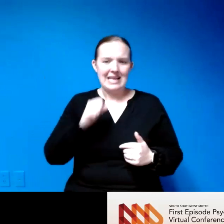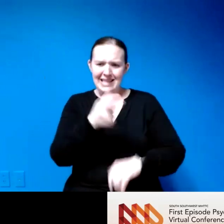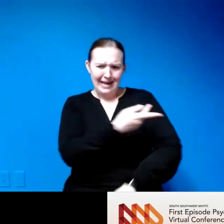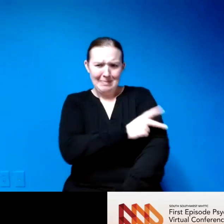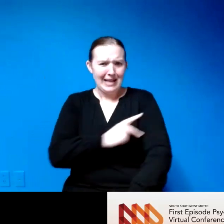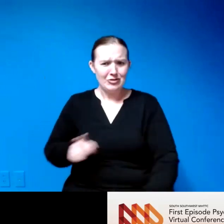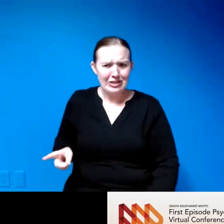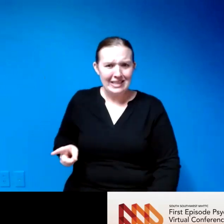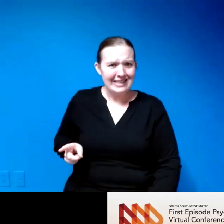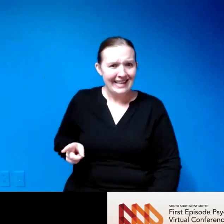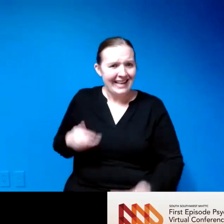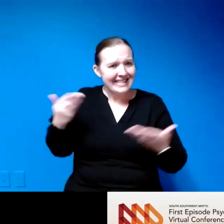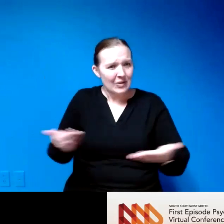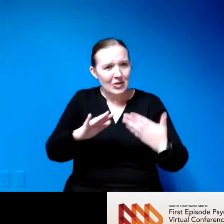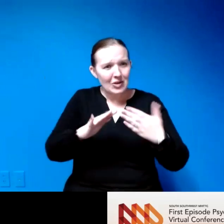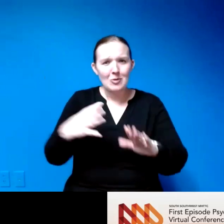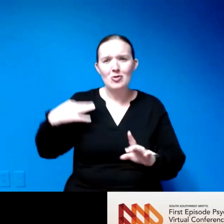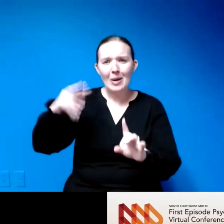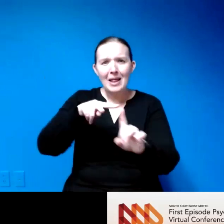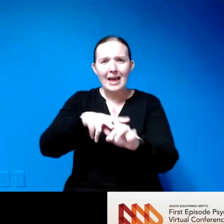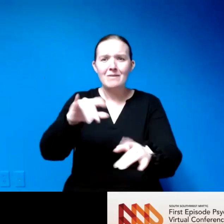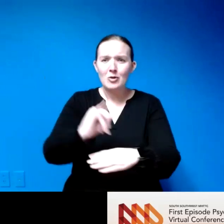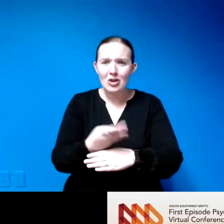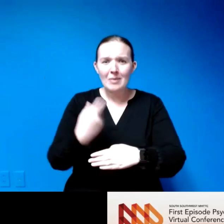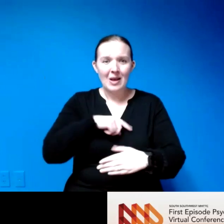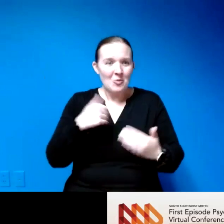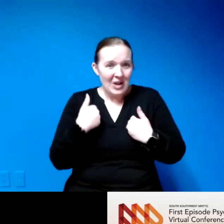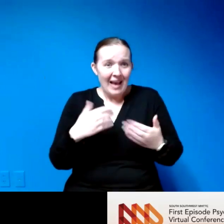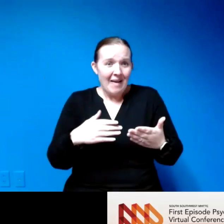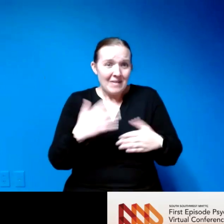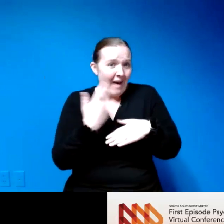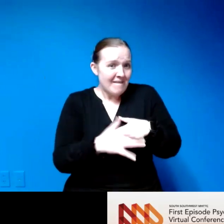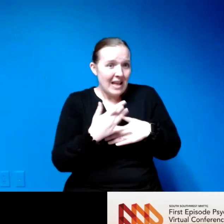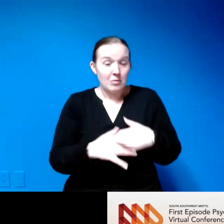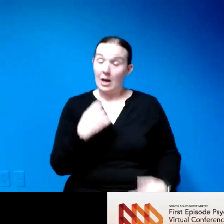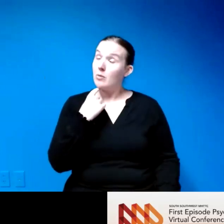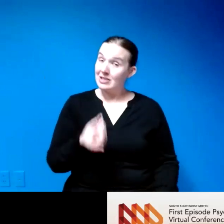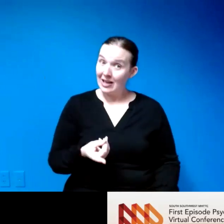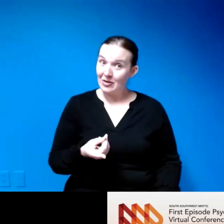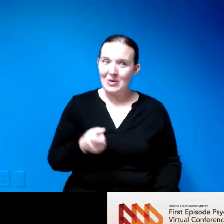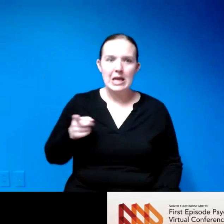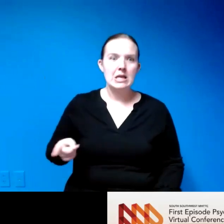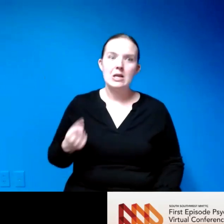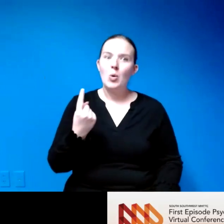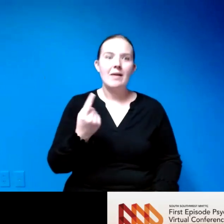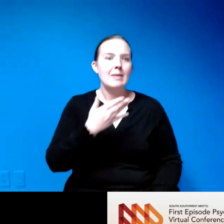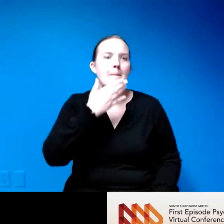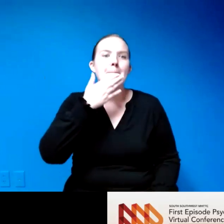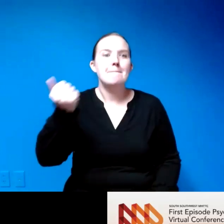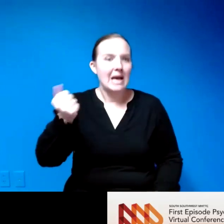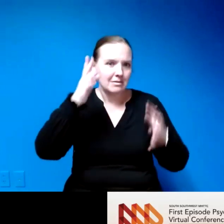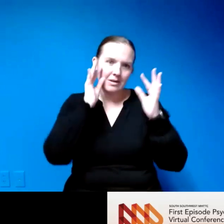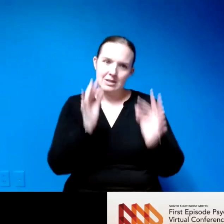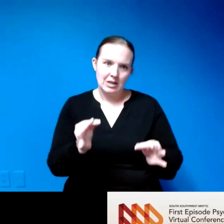He's someone in our community who's applying for a job that we have as an opening. And let me tell you, it's one of the best decisions we have